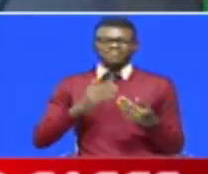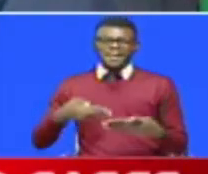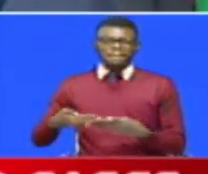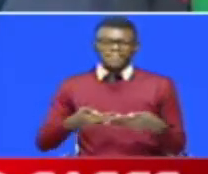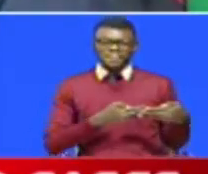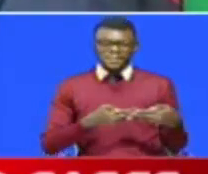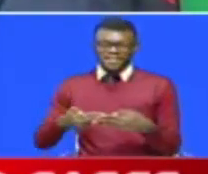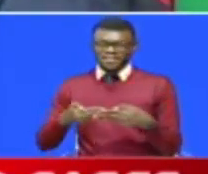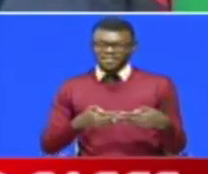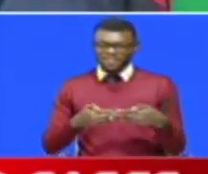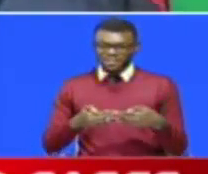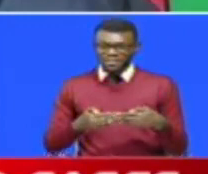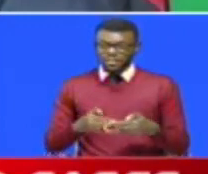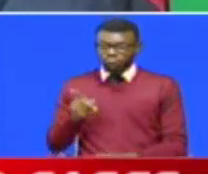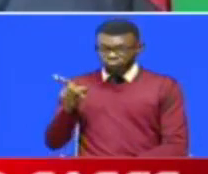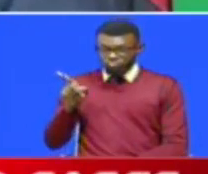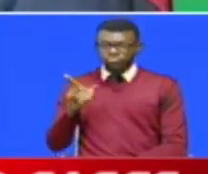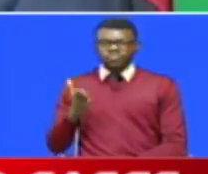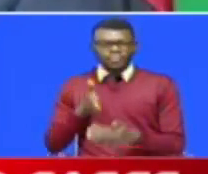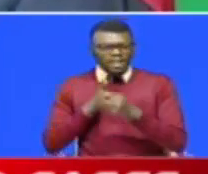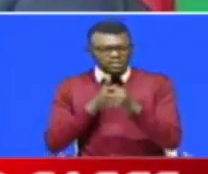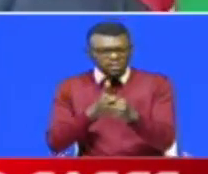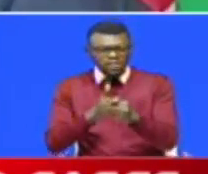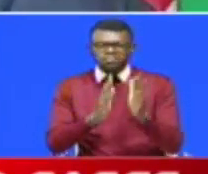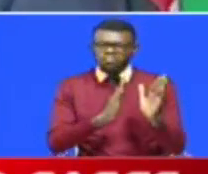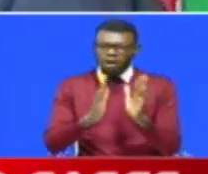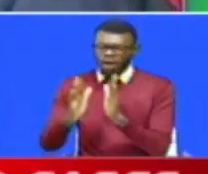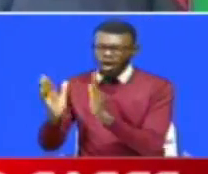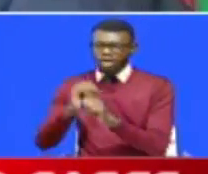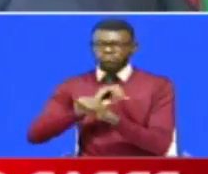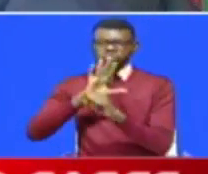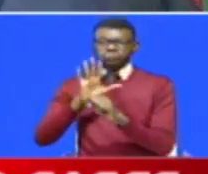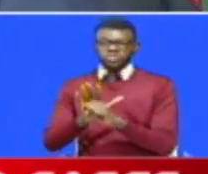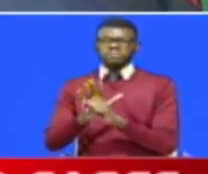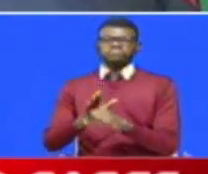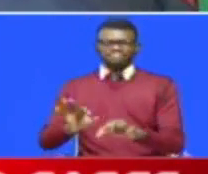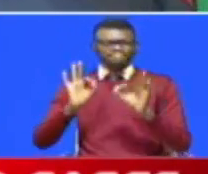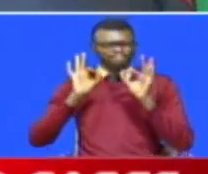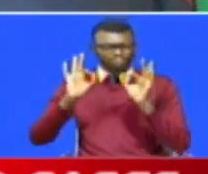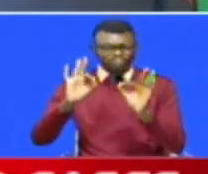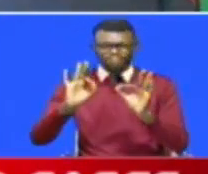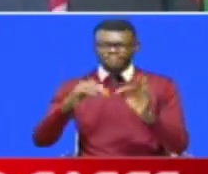And for our frontline hospital leadership in COVID-19 preparedness, we recognize your work.